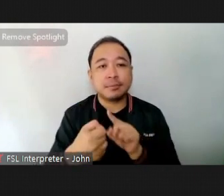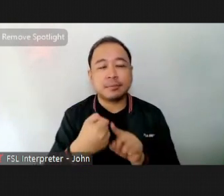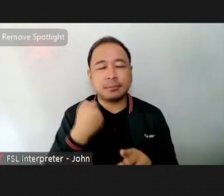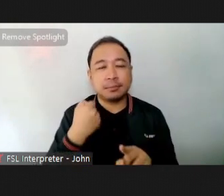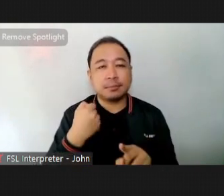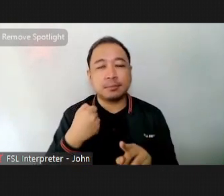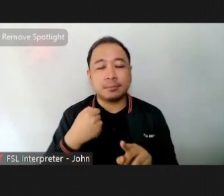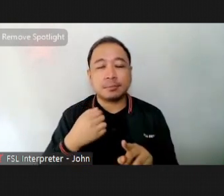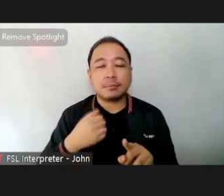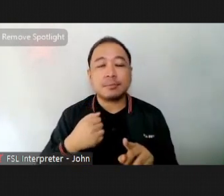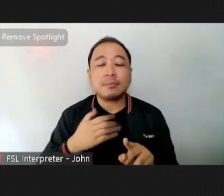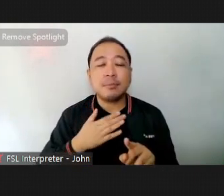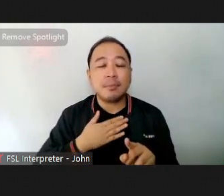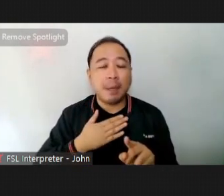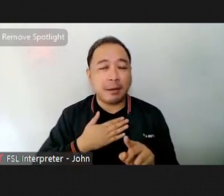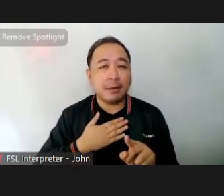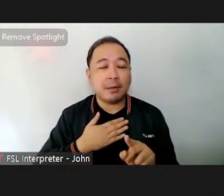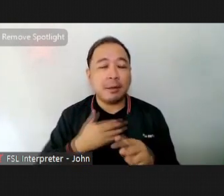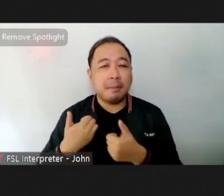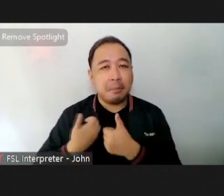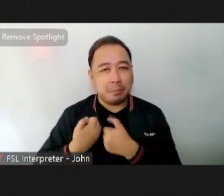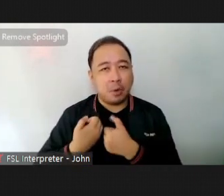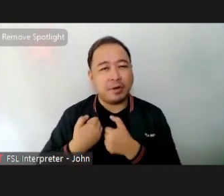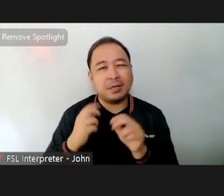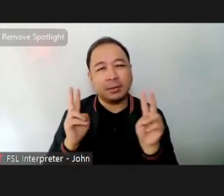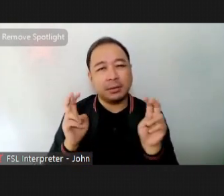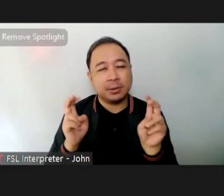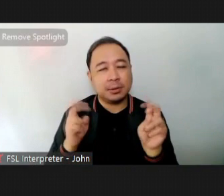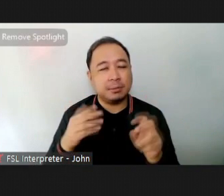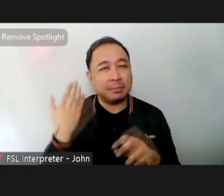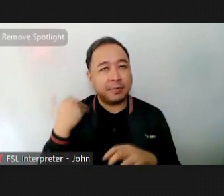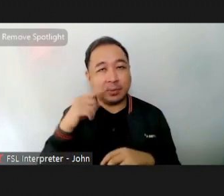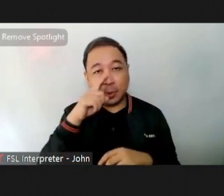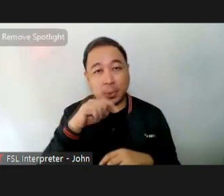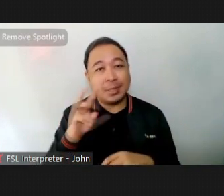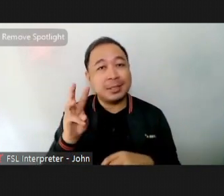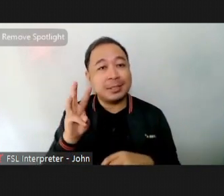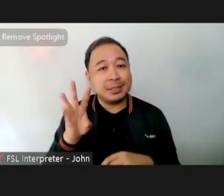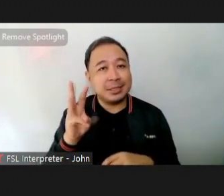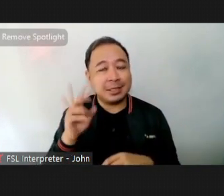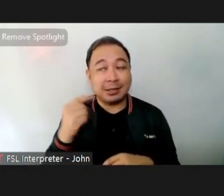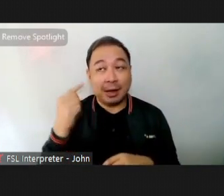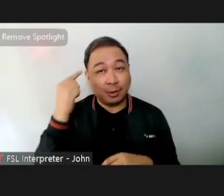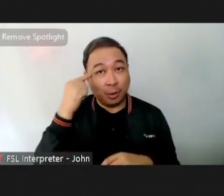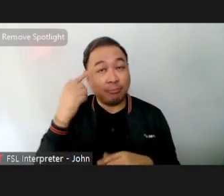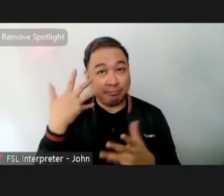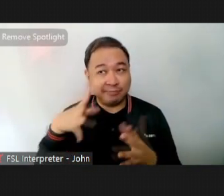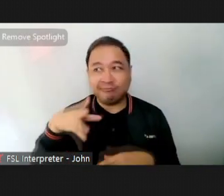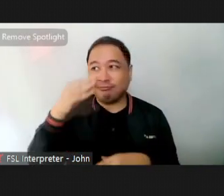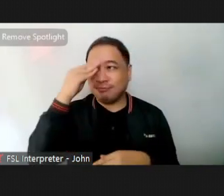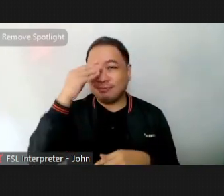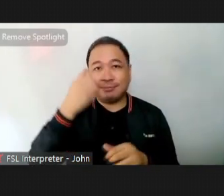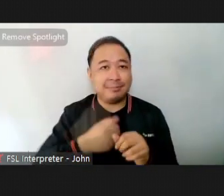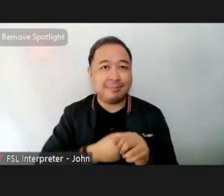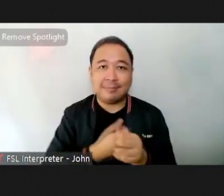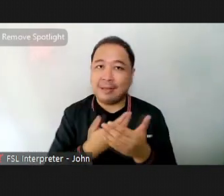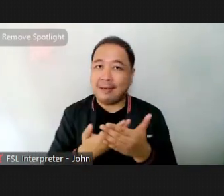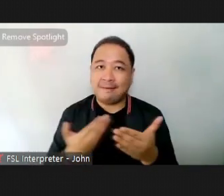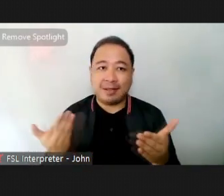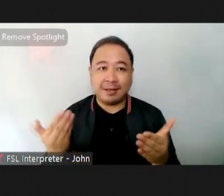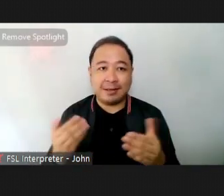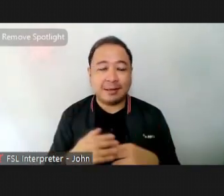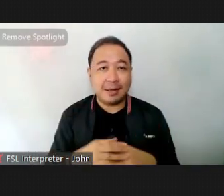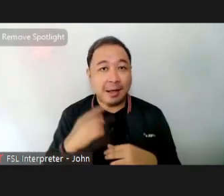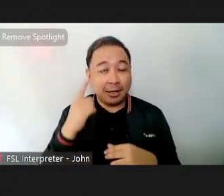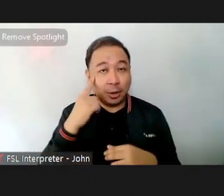boyfriend. I was 16 years old. I thought I knew everything. I thought I can make mature